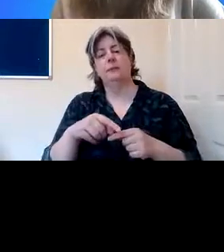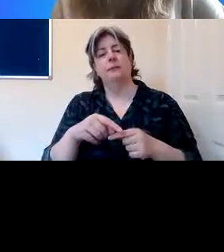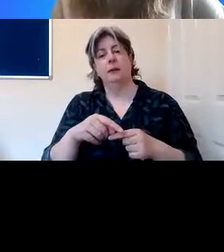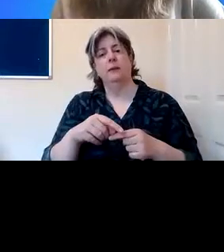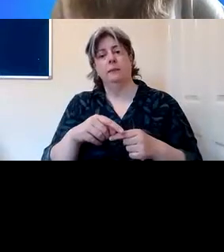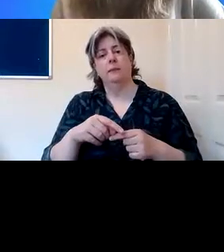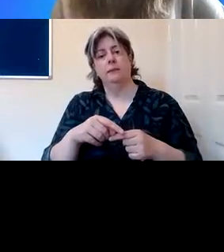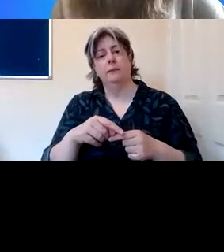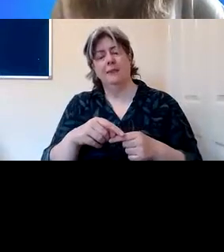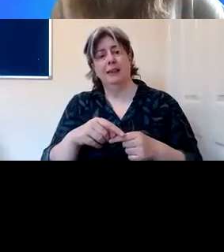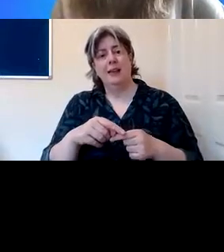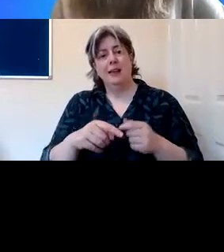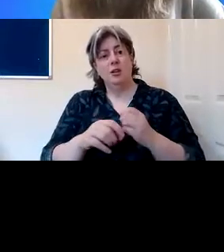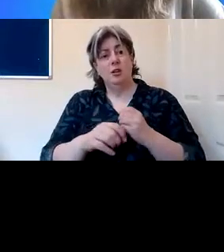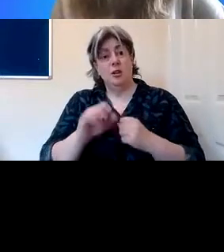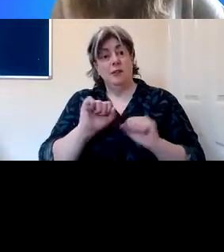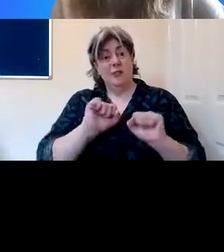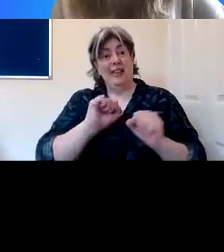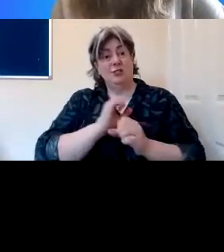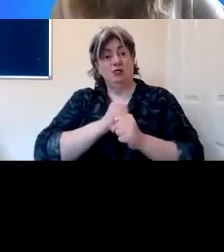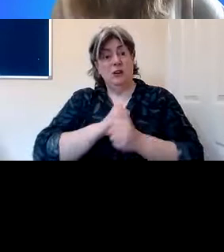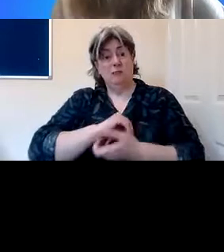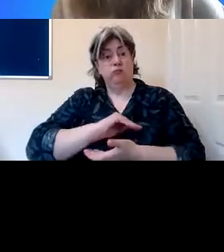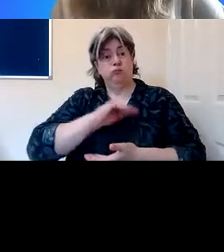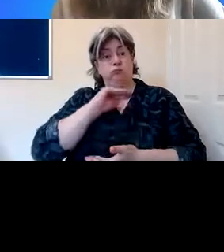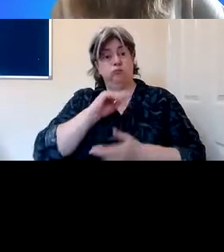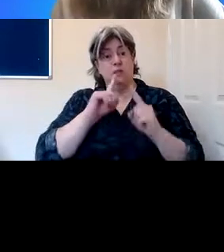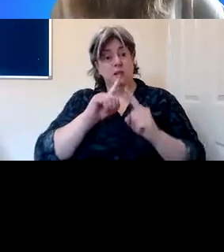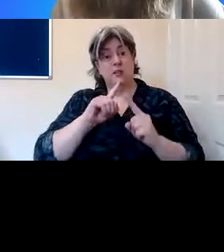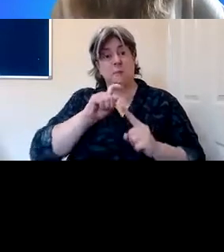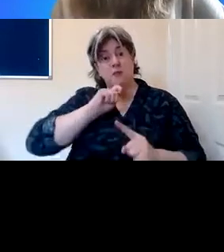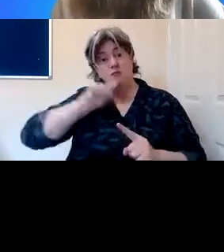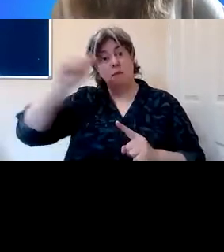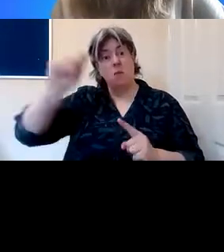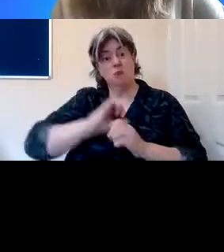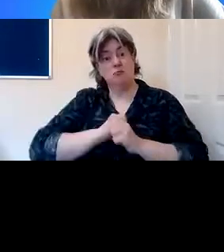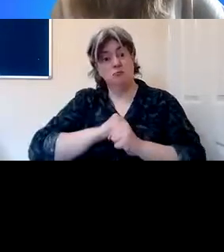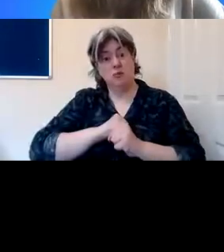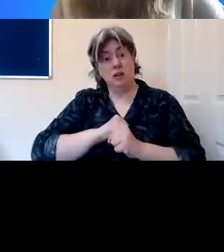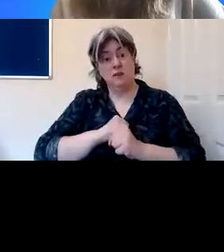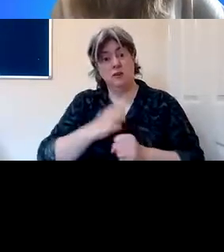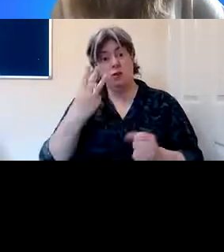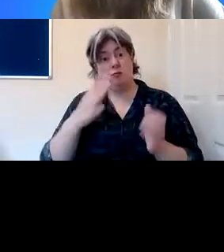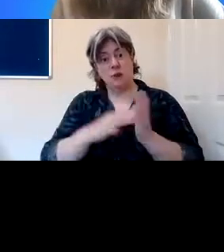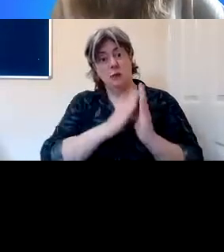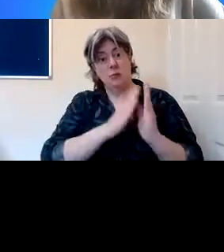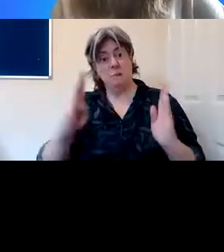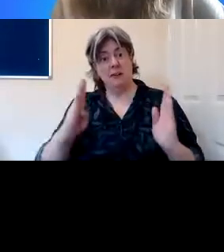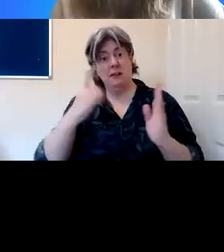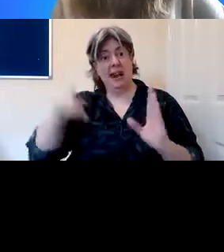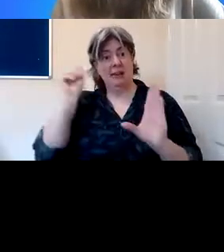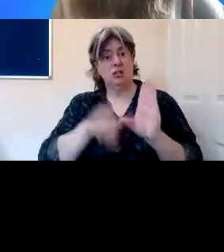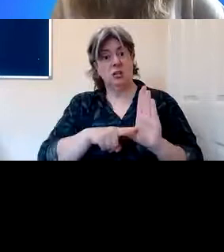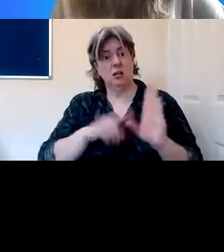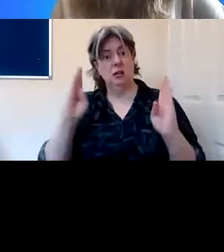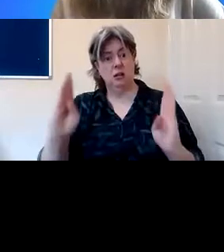of stress, or teachers have reported stress throughout that 3 month period. So I think that if this